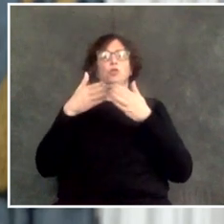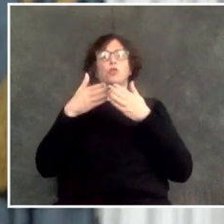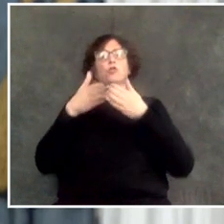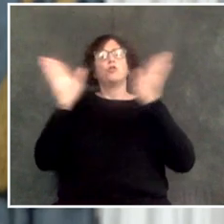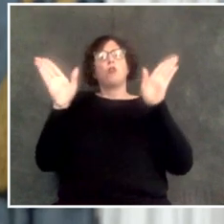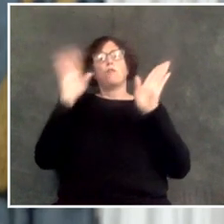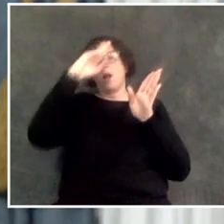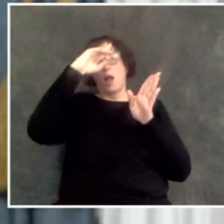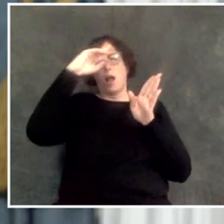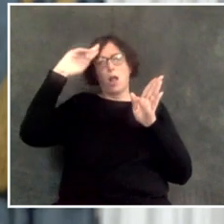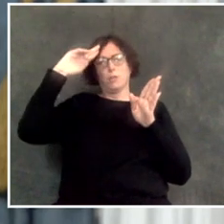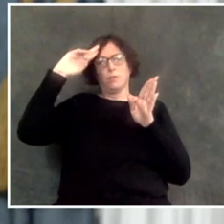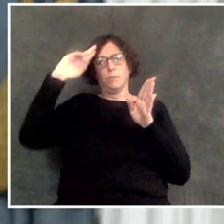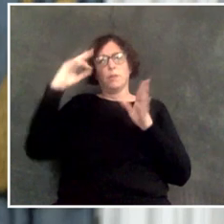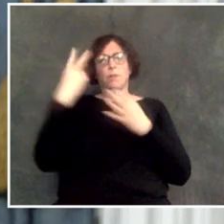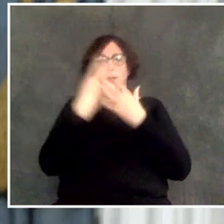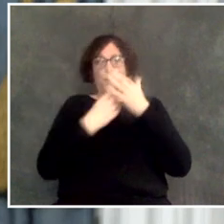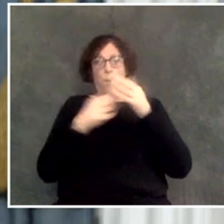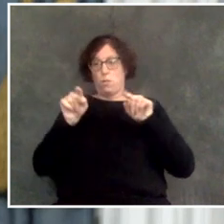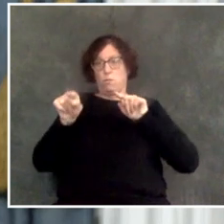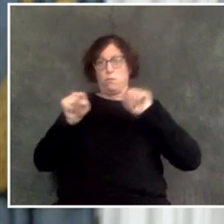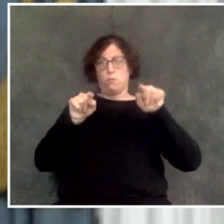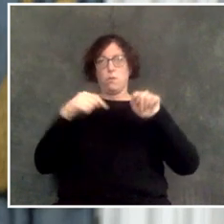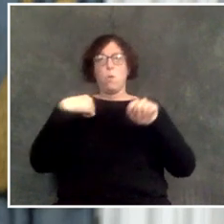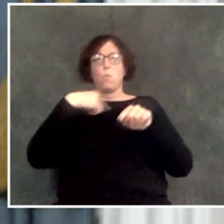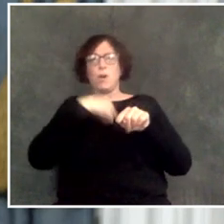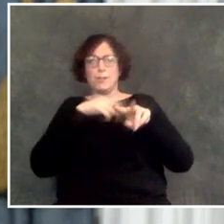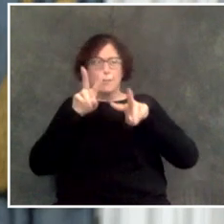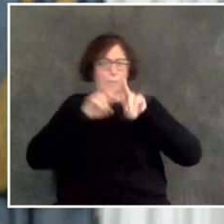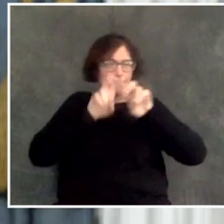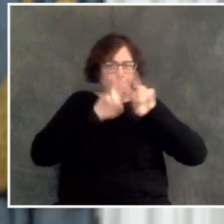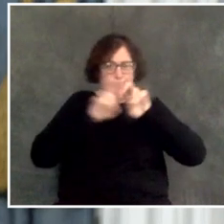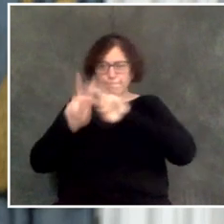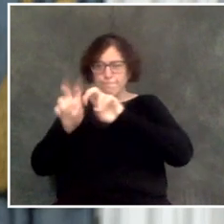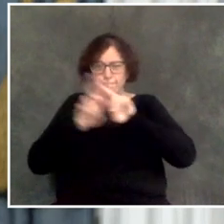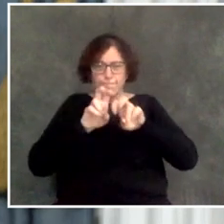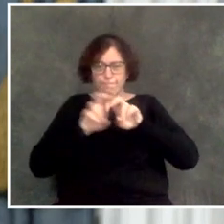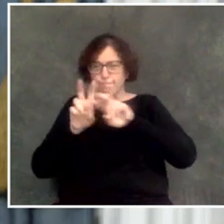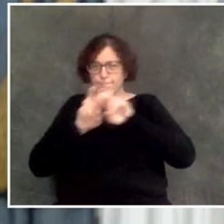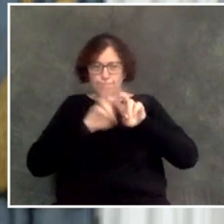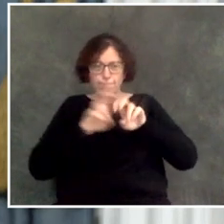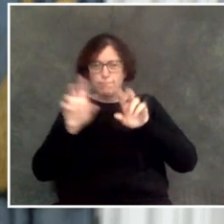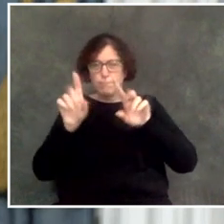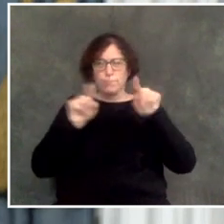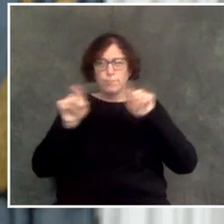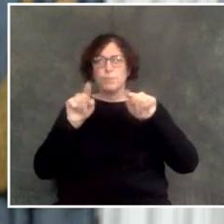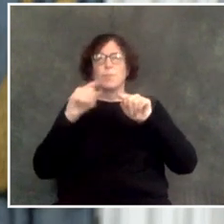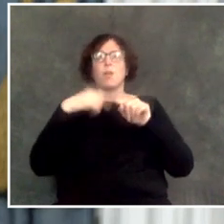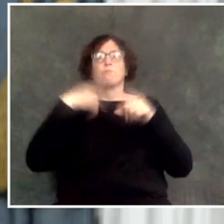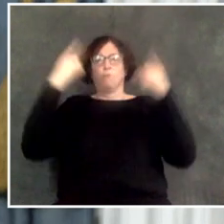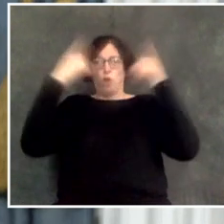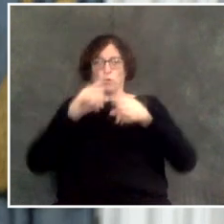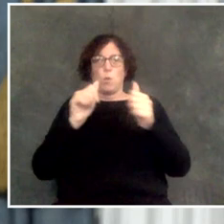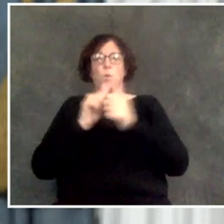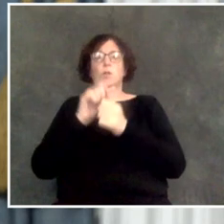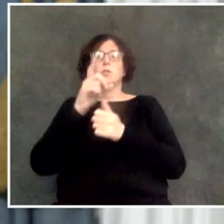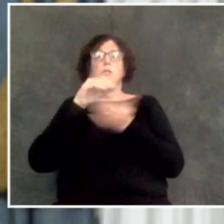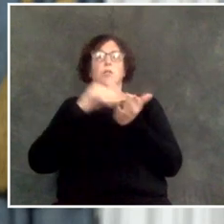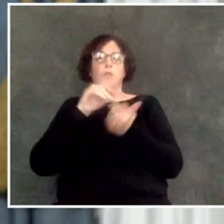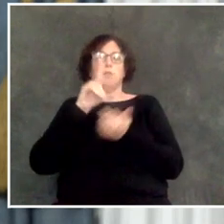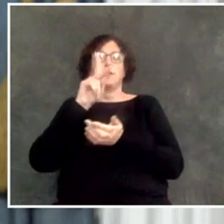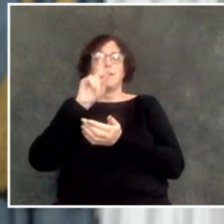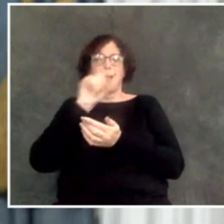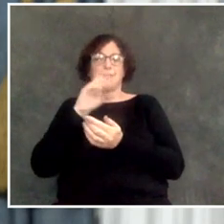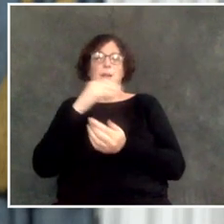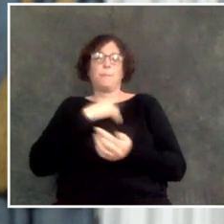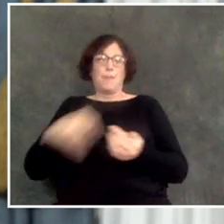the mayor is absolutely right in terms of the bolus to the system. The other thing that I will say is that it's